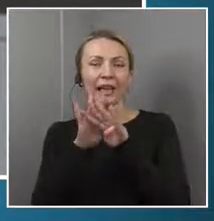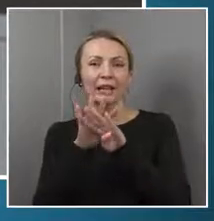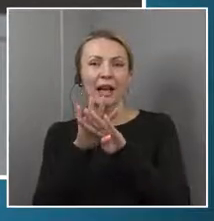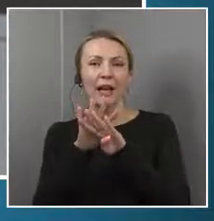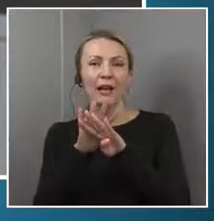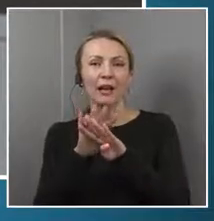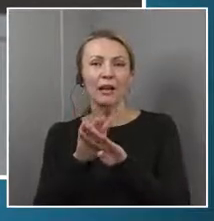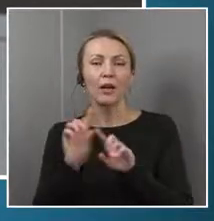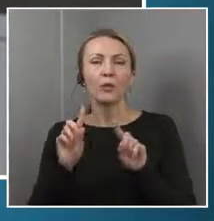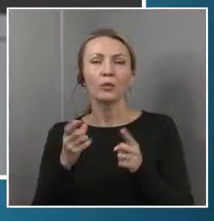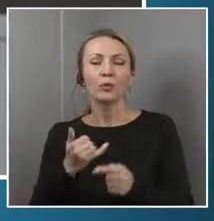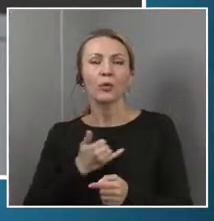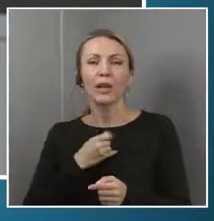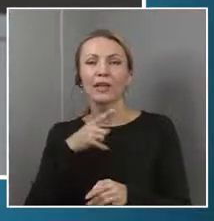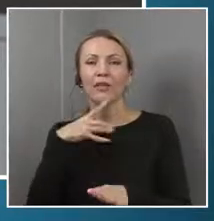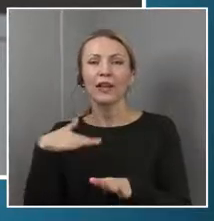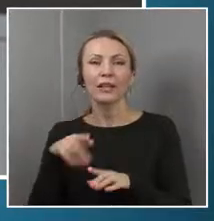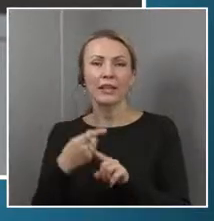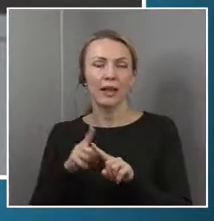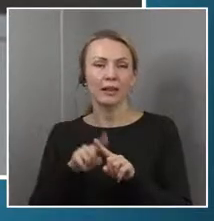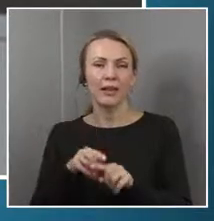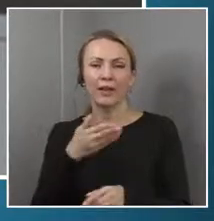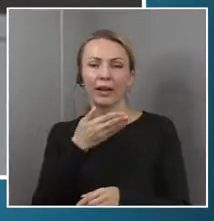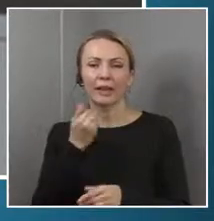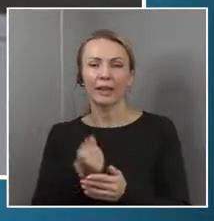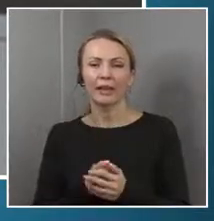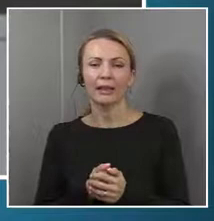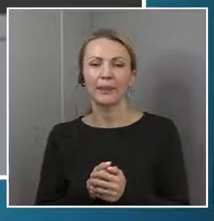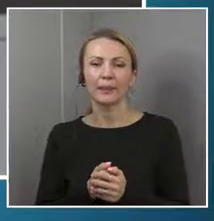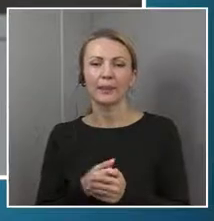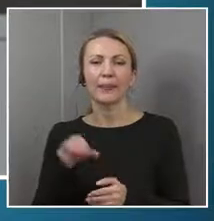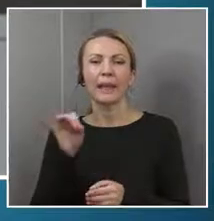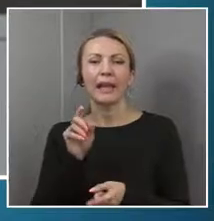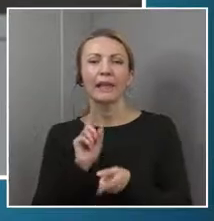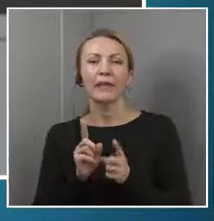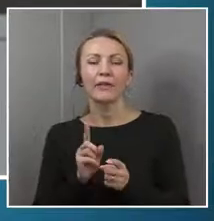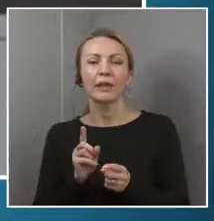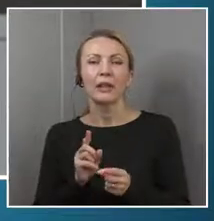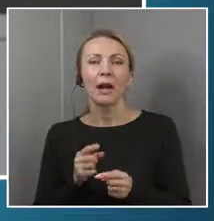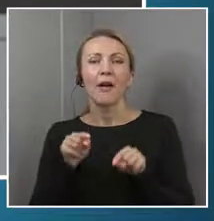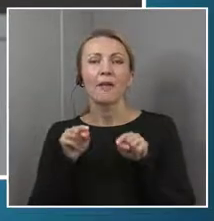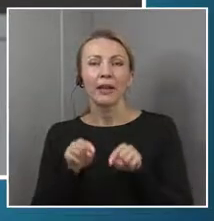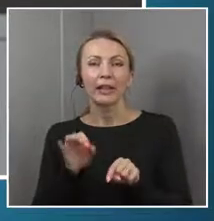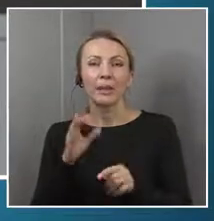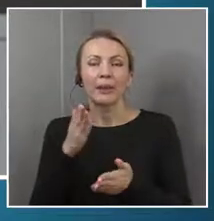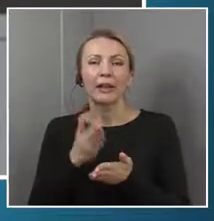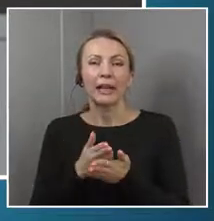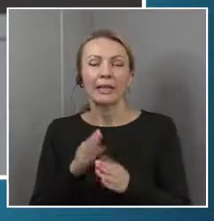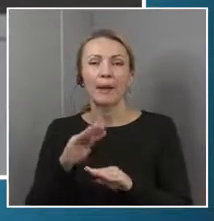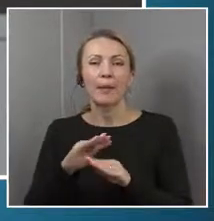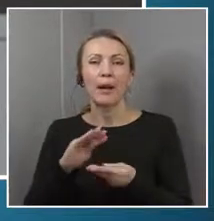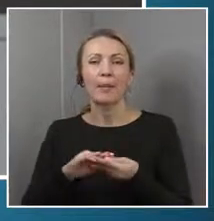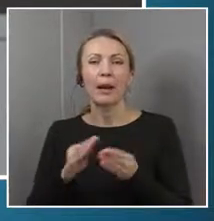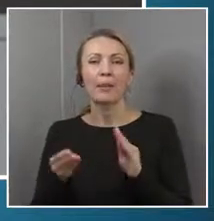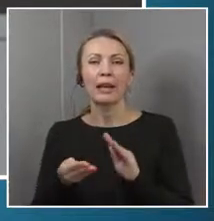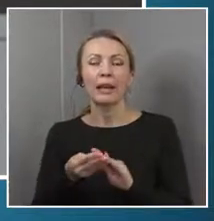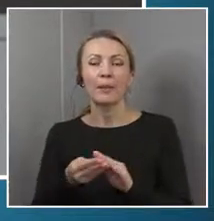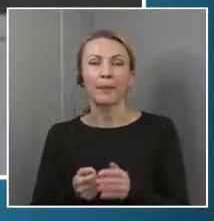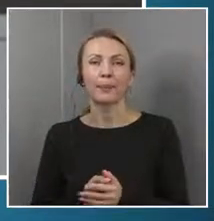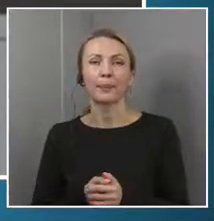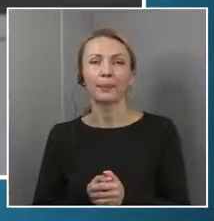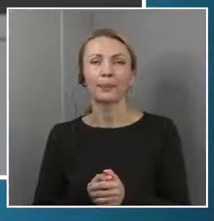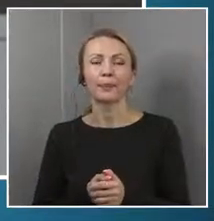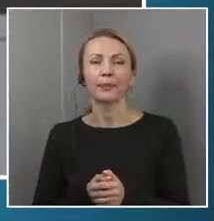all the collectors are still alive. They can verify this route. So, you know, but not every painting can